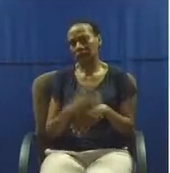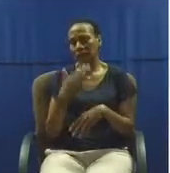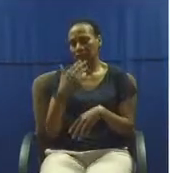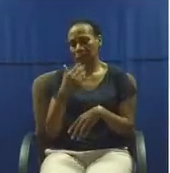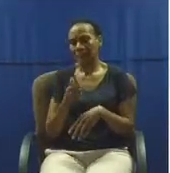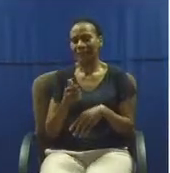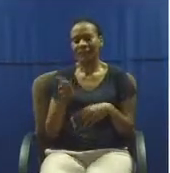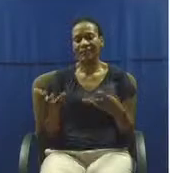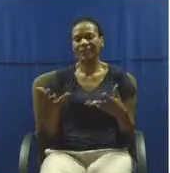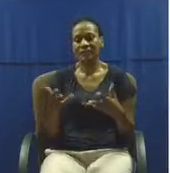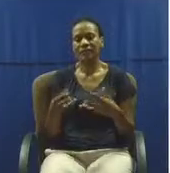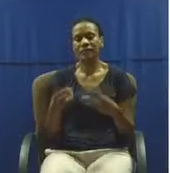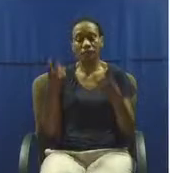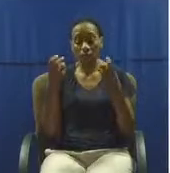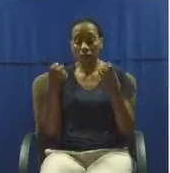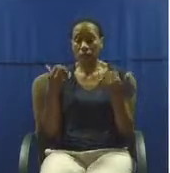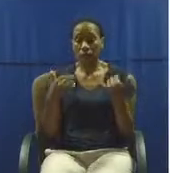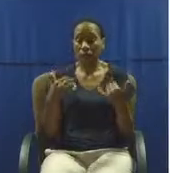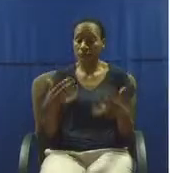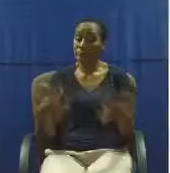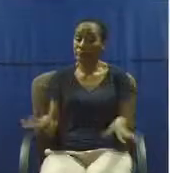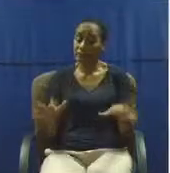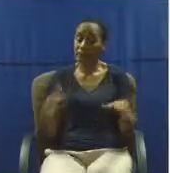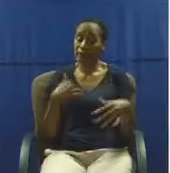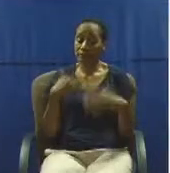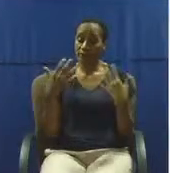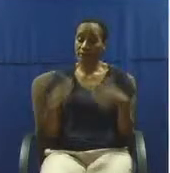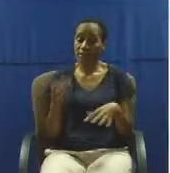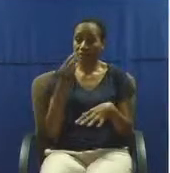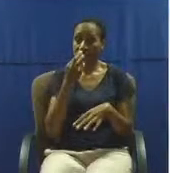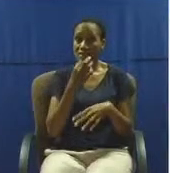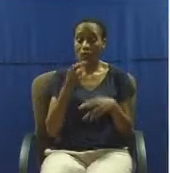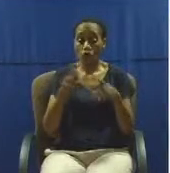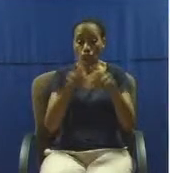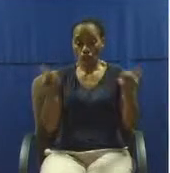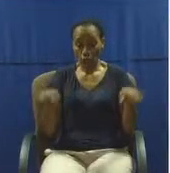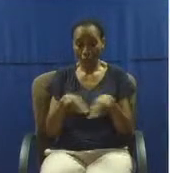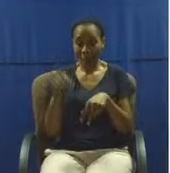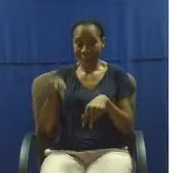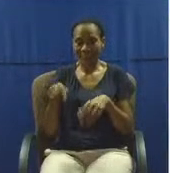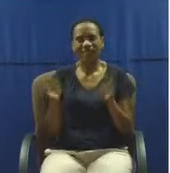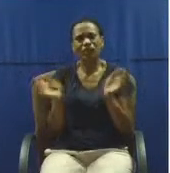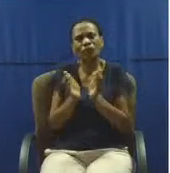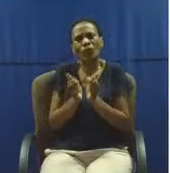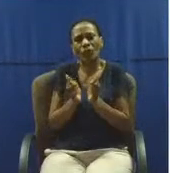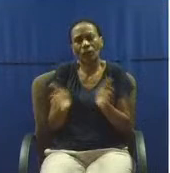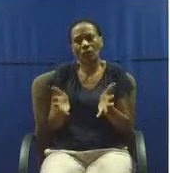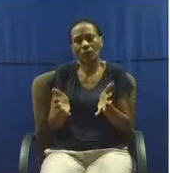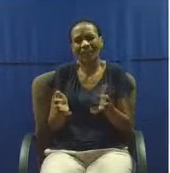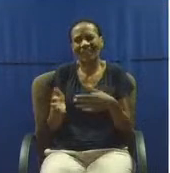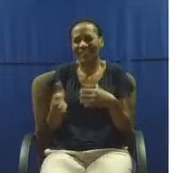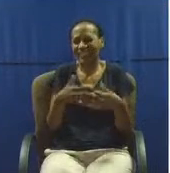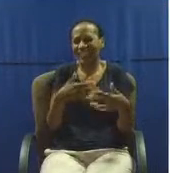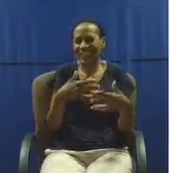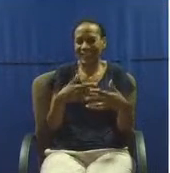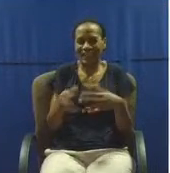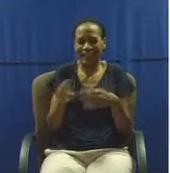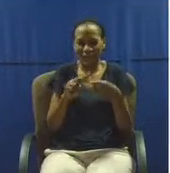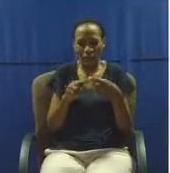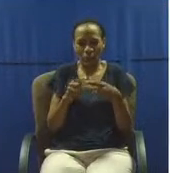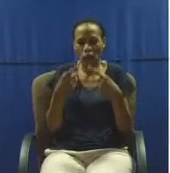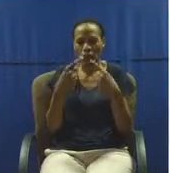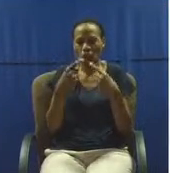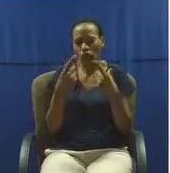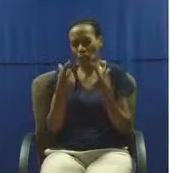please take note of what I raised earlier on? This chamber is very small. Whatever it is, the little that you